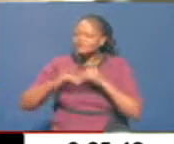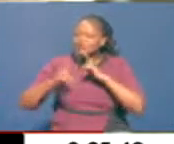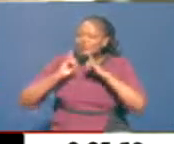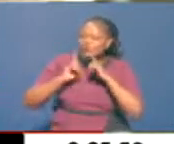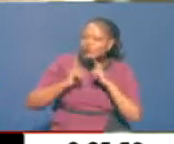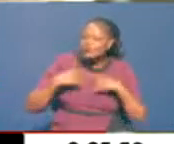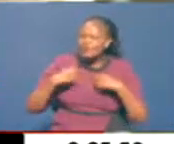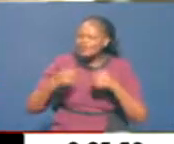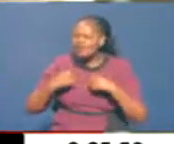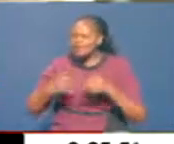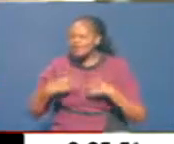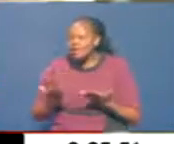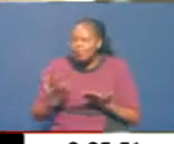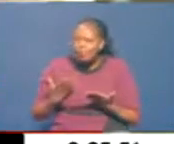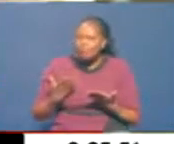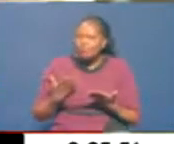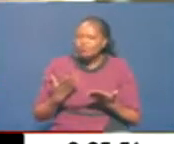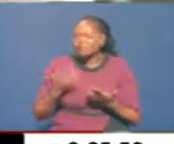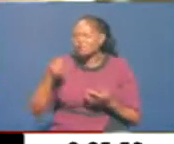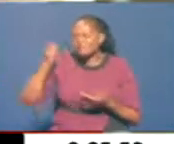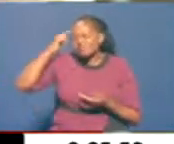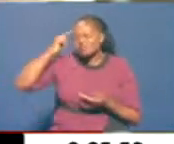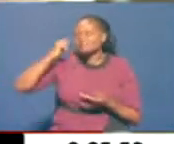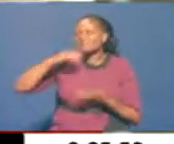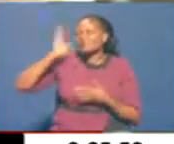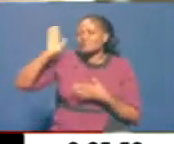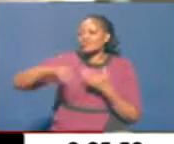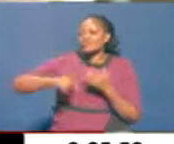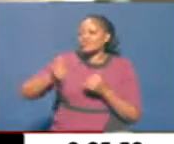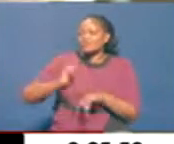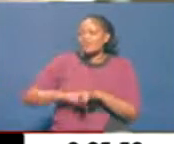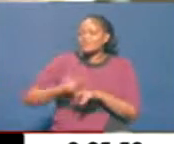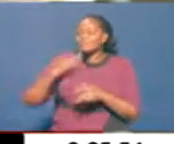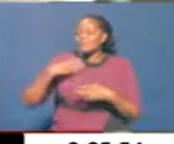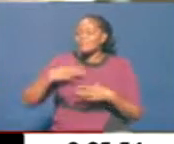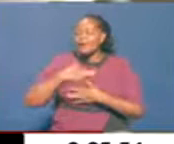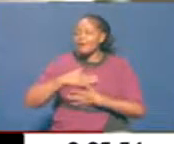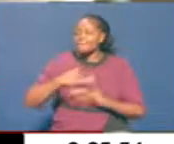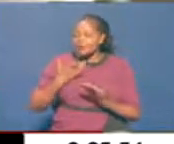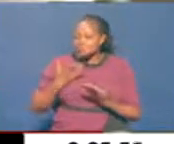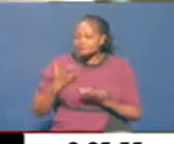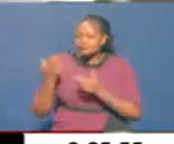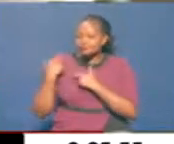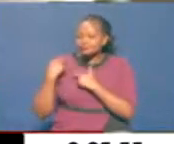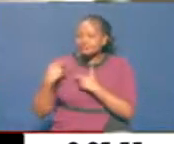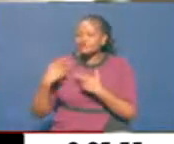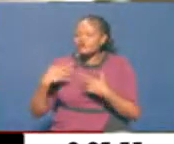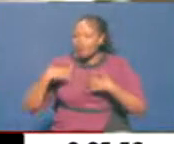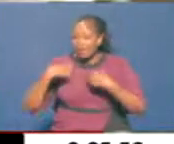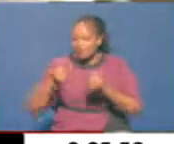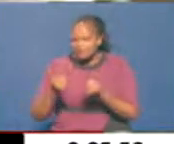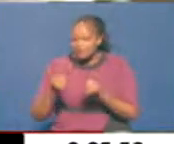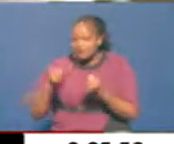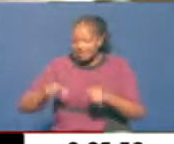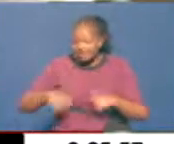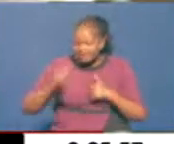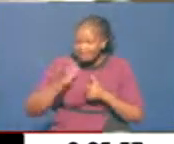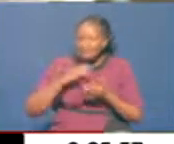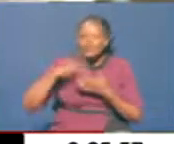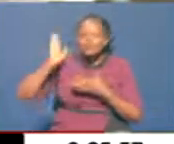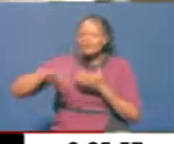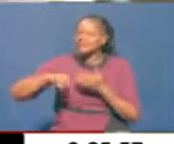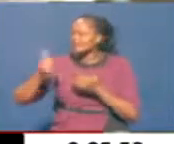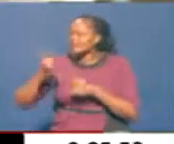past 2 years. I think more than ever, people appreciate the role that health plays in their lives. I think more than ever, governments